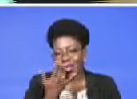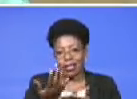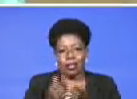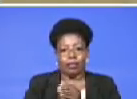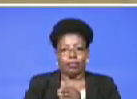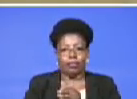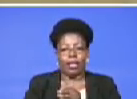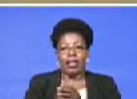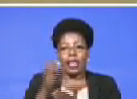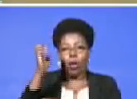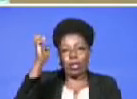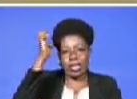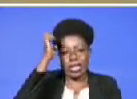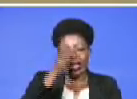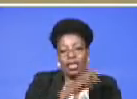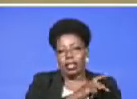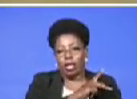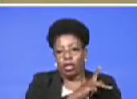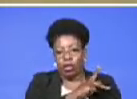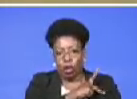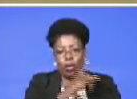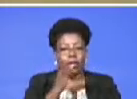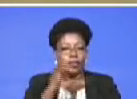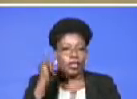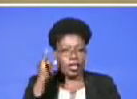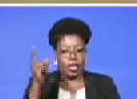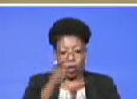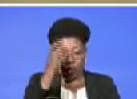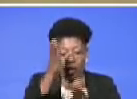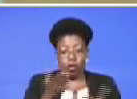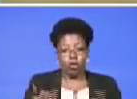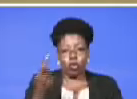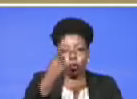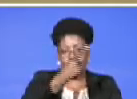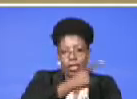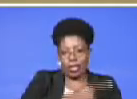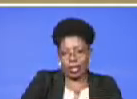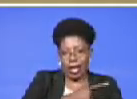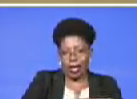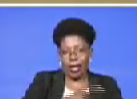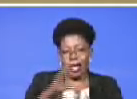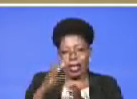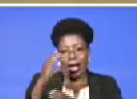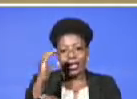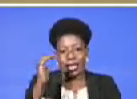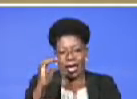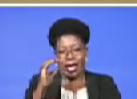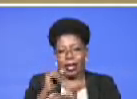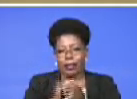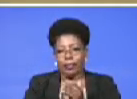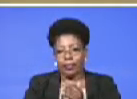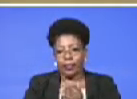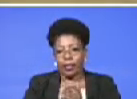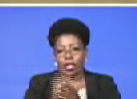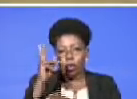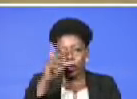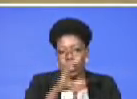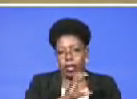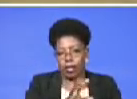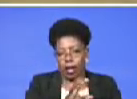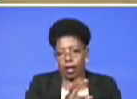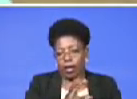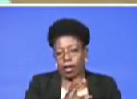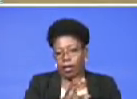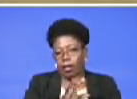That was Ian Knowles aboard Zena yesterday. So the winners today, Legend in Class A, Lonesome Dove in Class B, and the Widdy K in Class